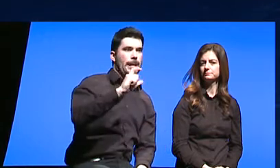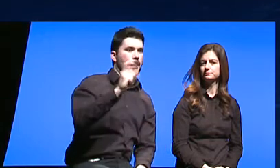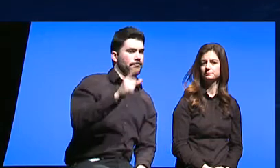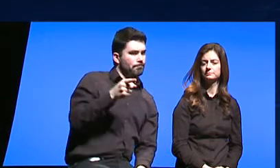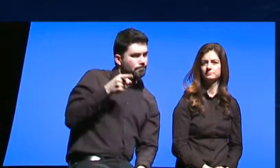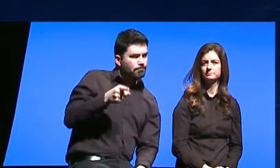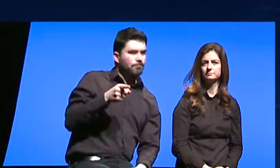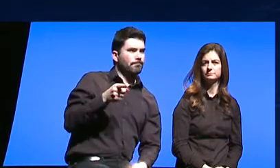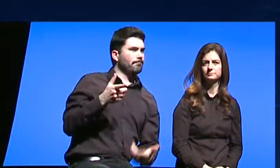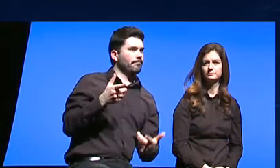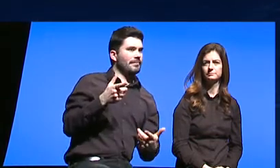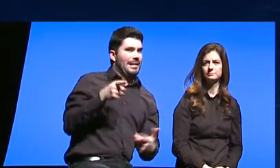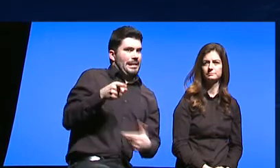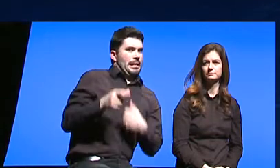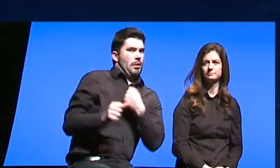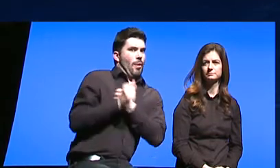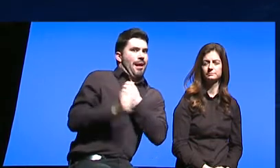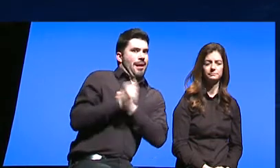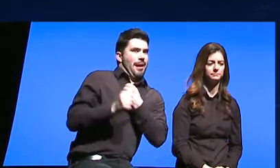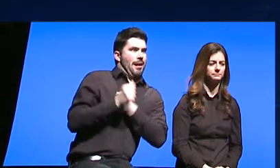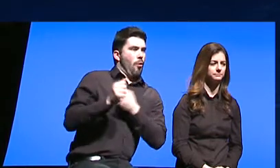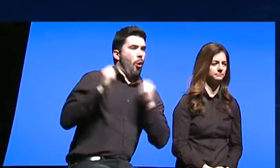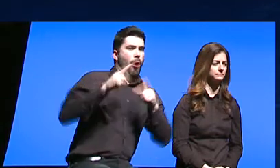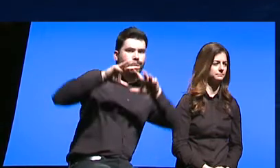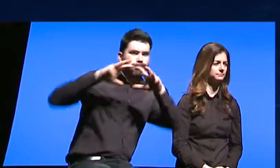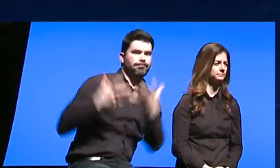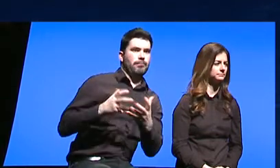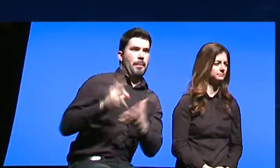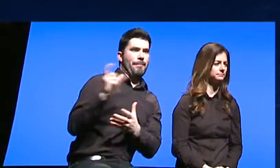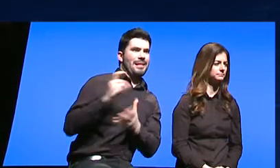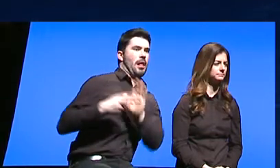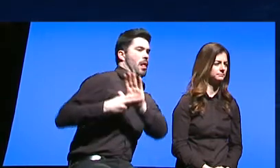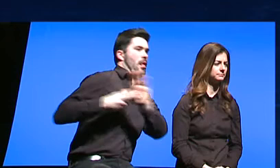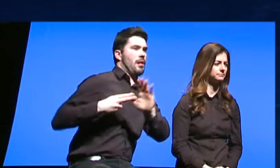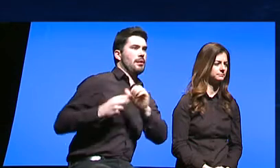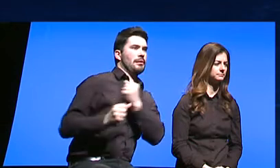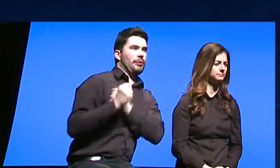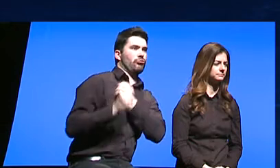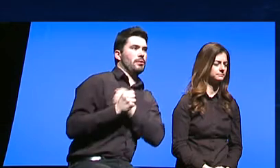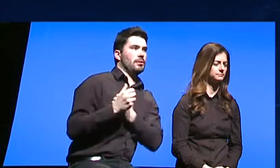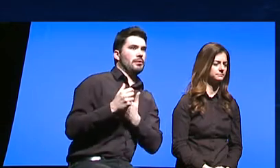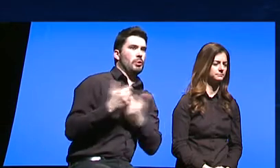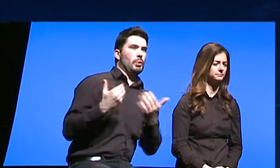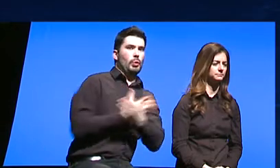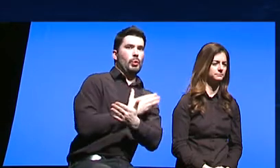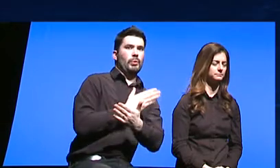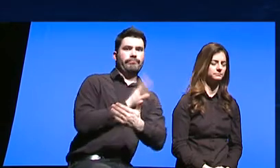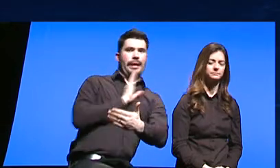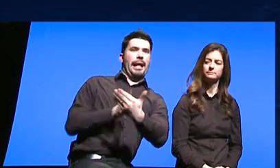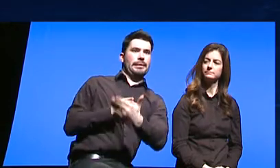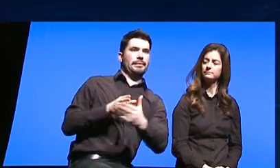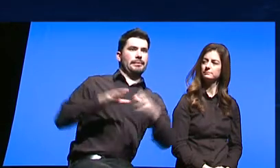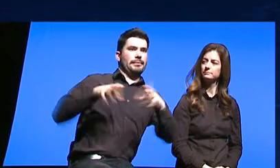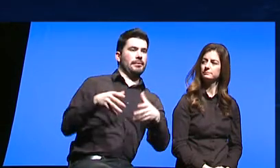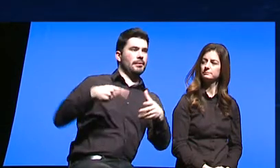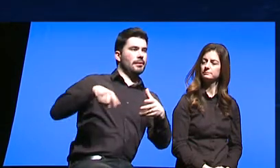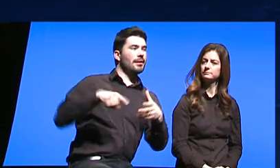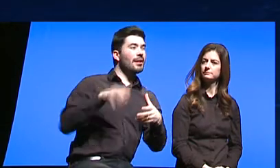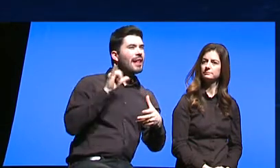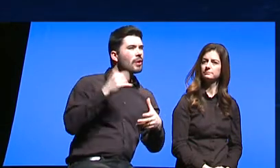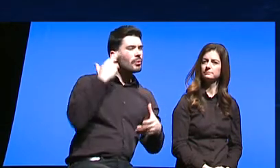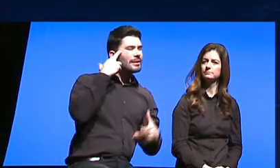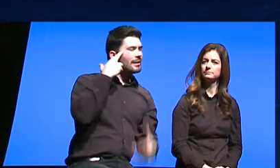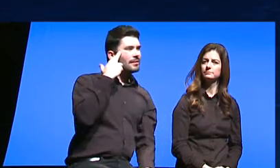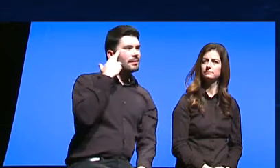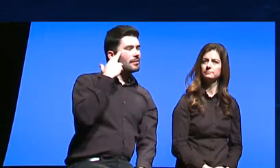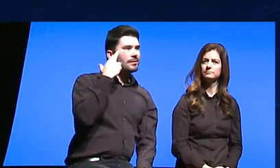new threat, or Muslims, all of them, became the new, enemy. So that's why I just wanted to,